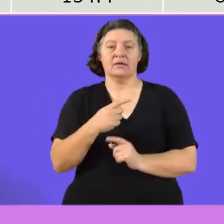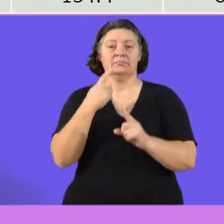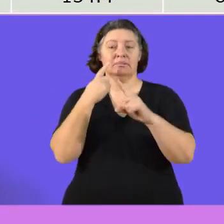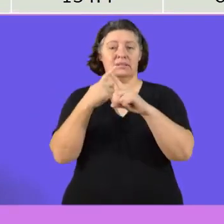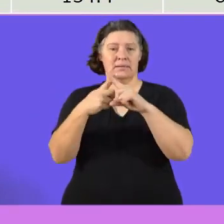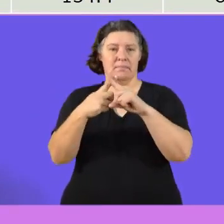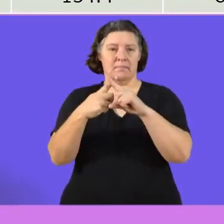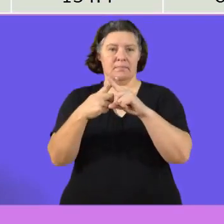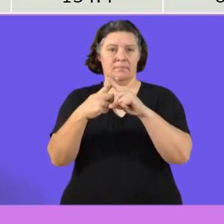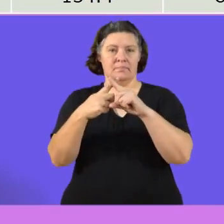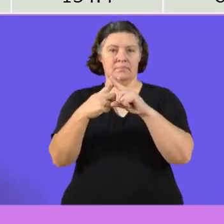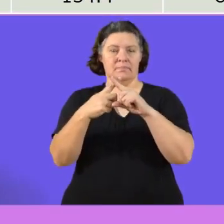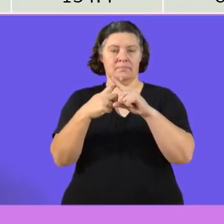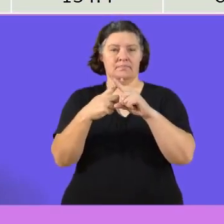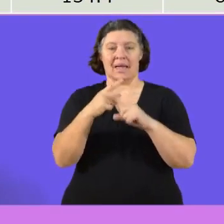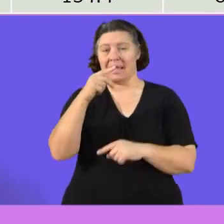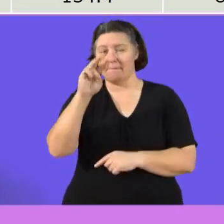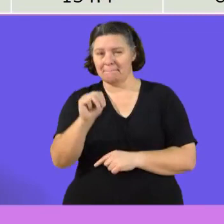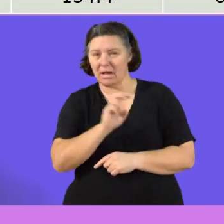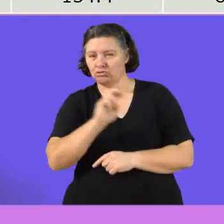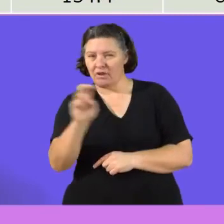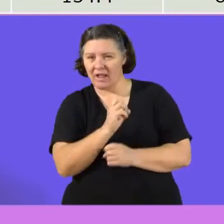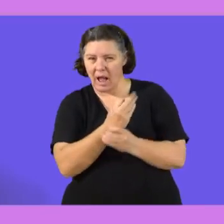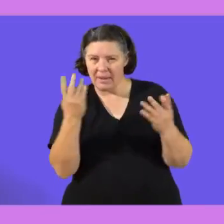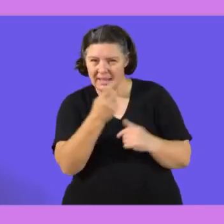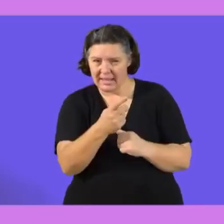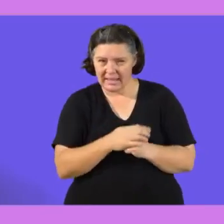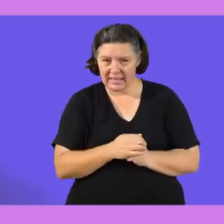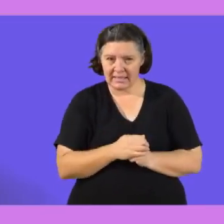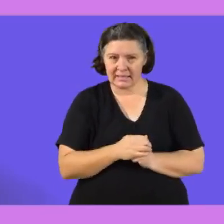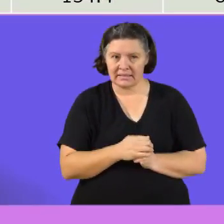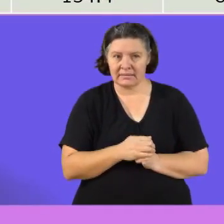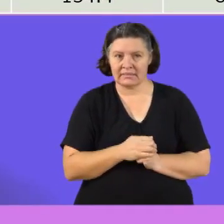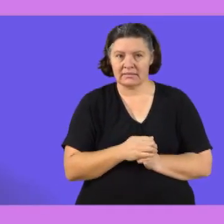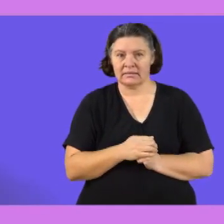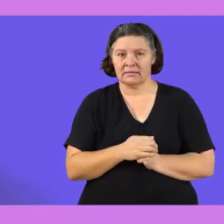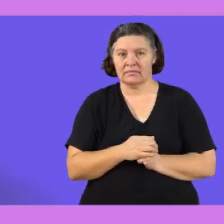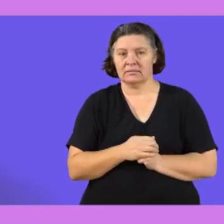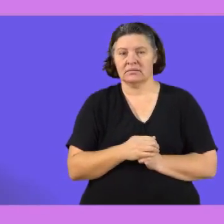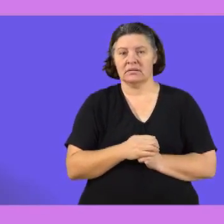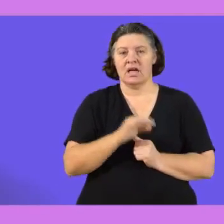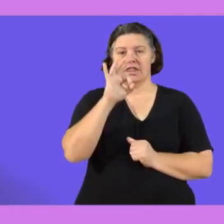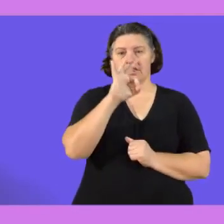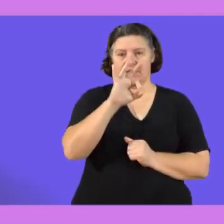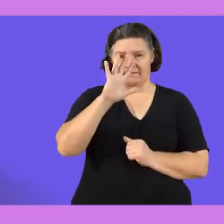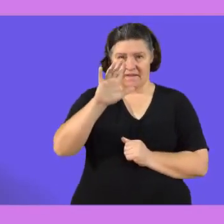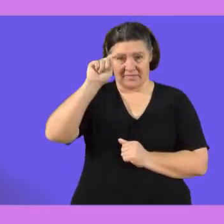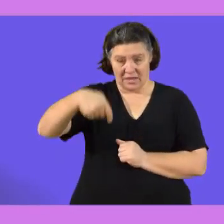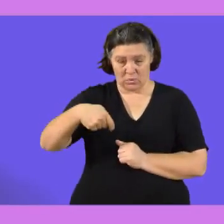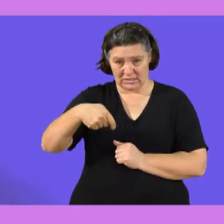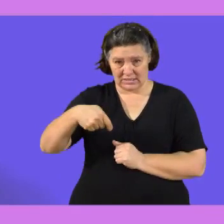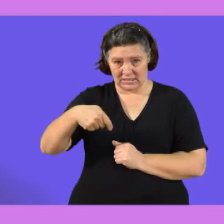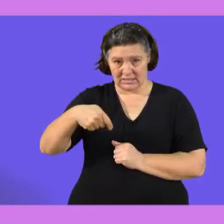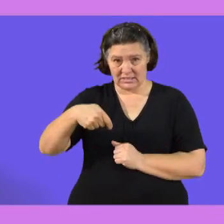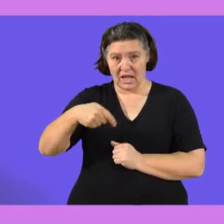90.1 multiply. Now if you look for how many kilometers did he travel this specific year, I'm going to indicate